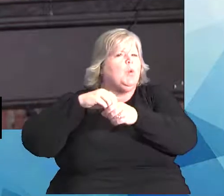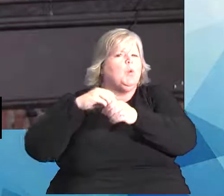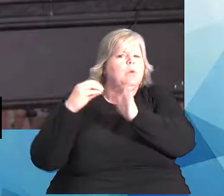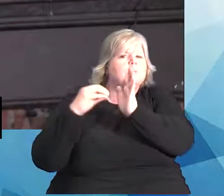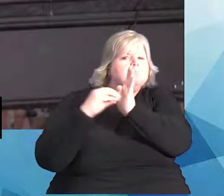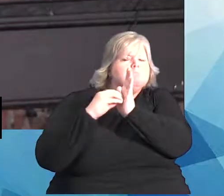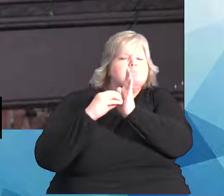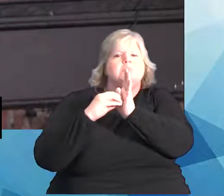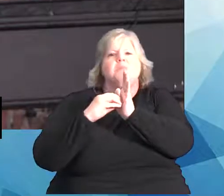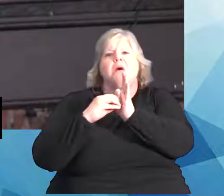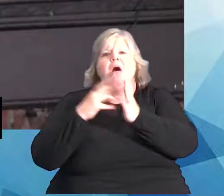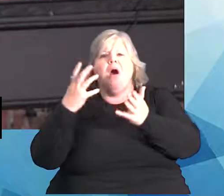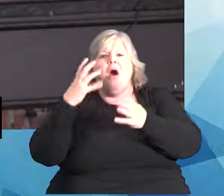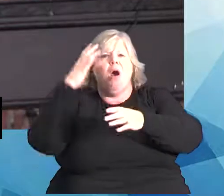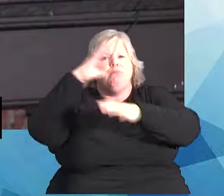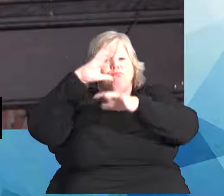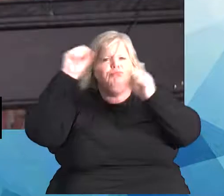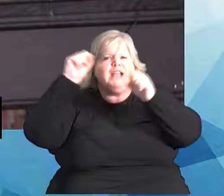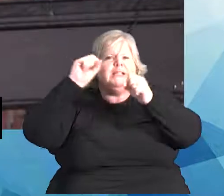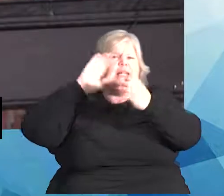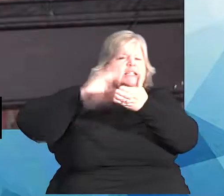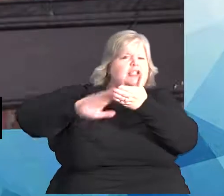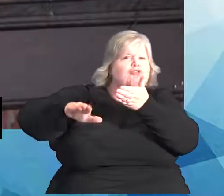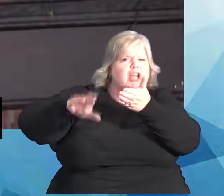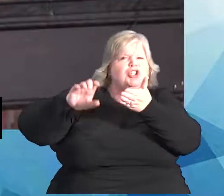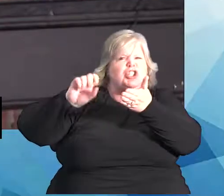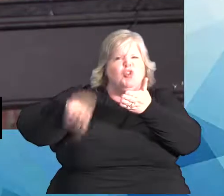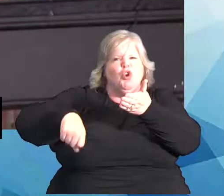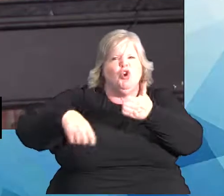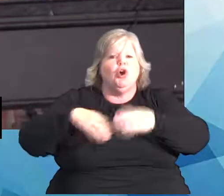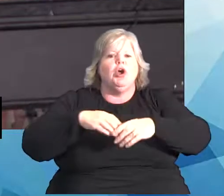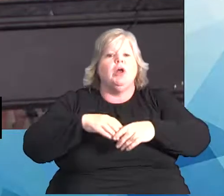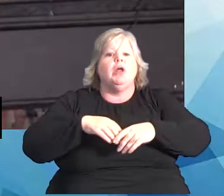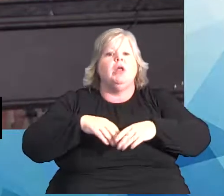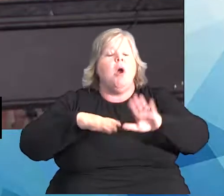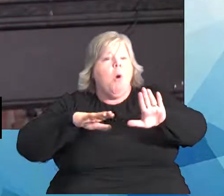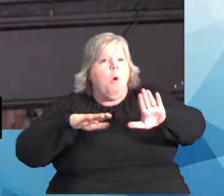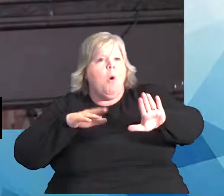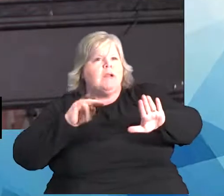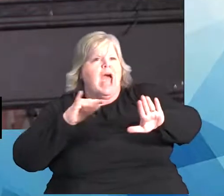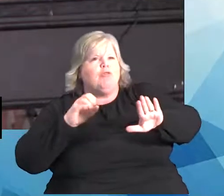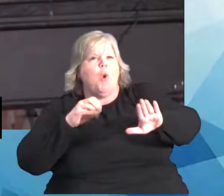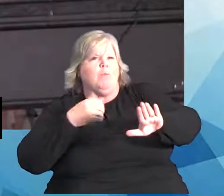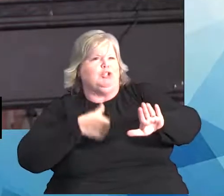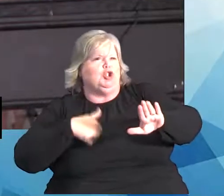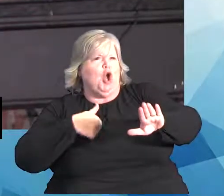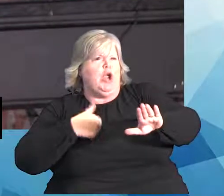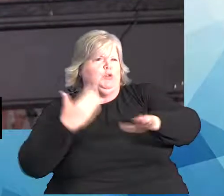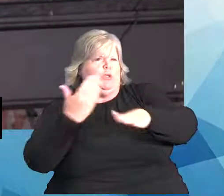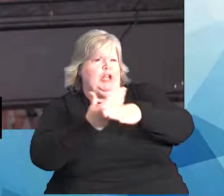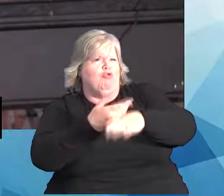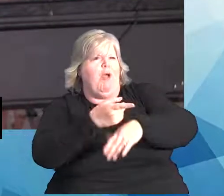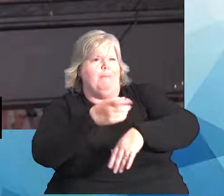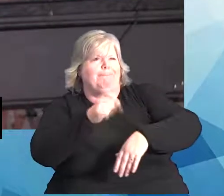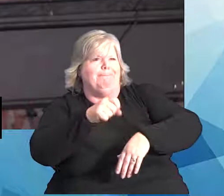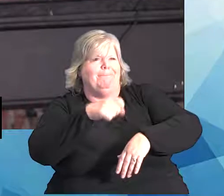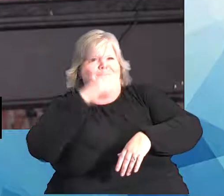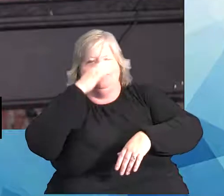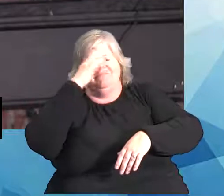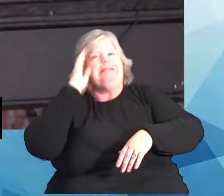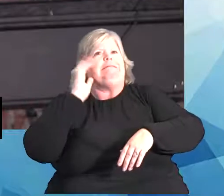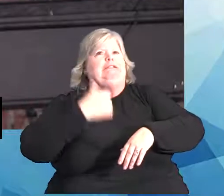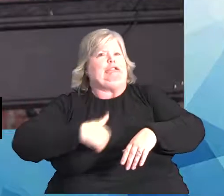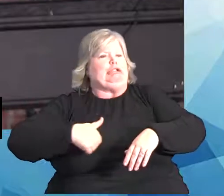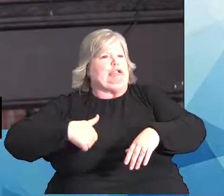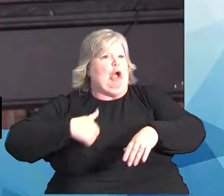discretion. PV, I hate to interrupt for a moment. I understand that I have been remiss in